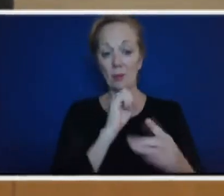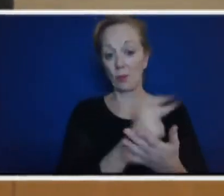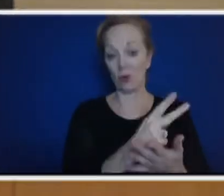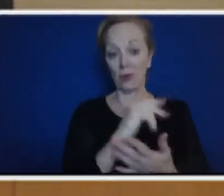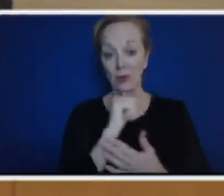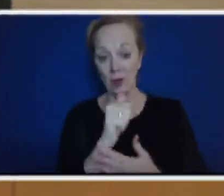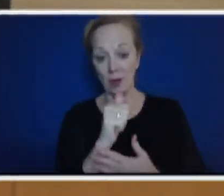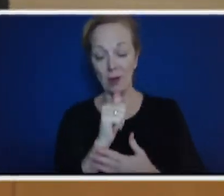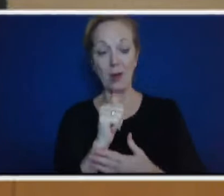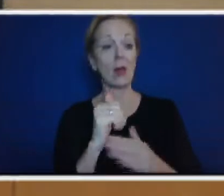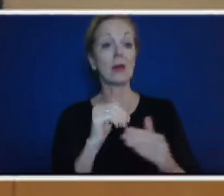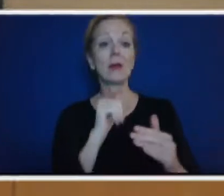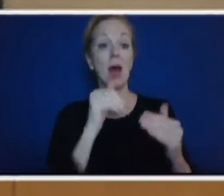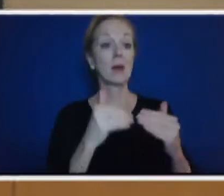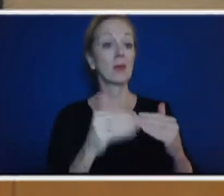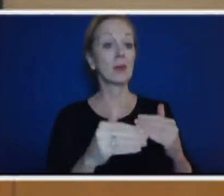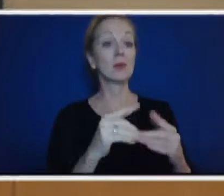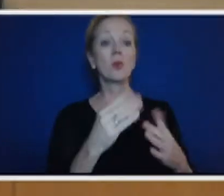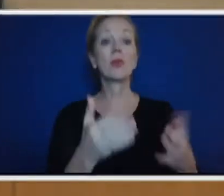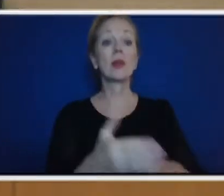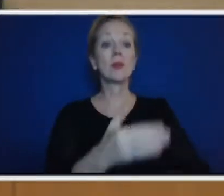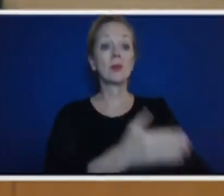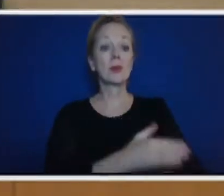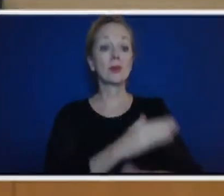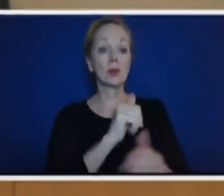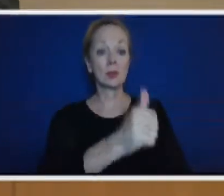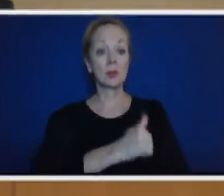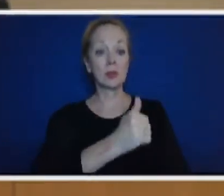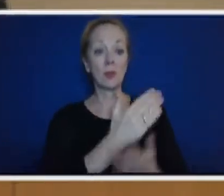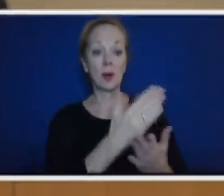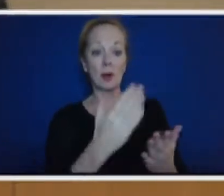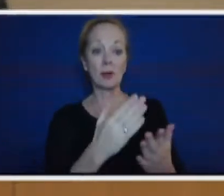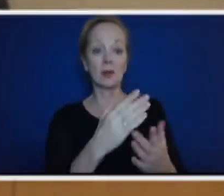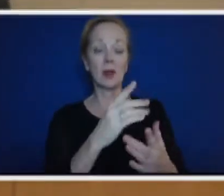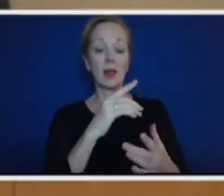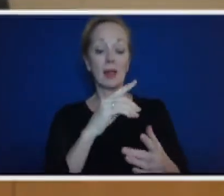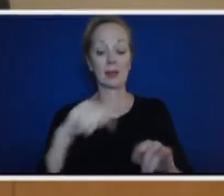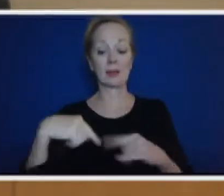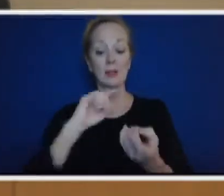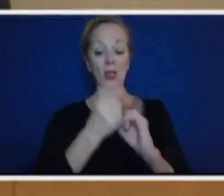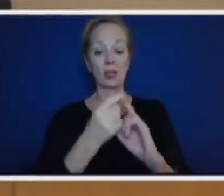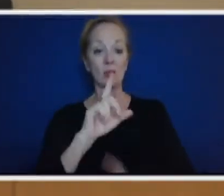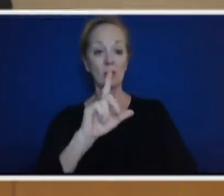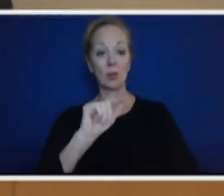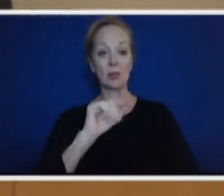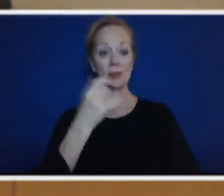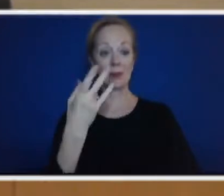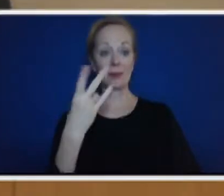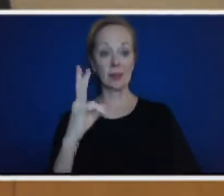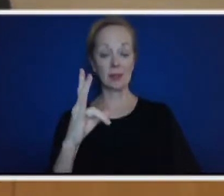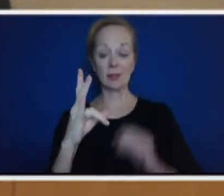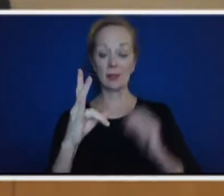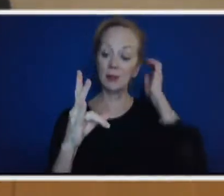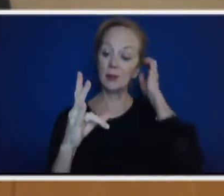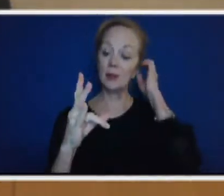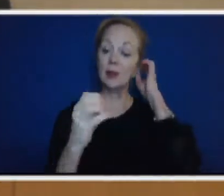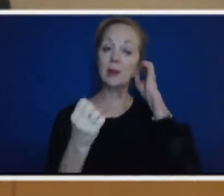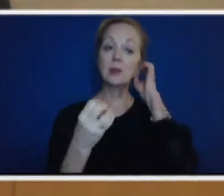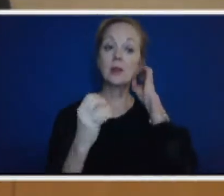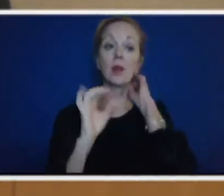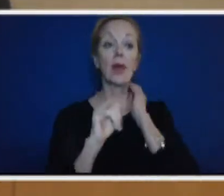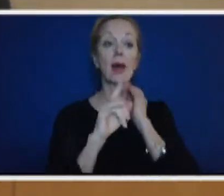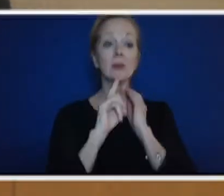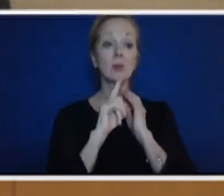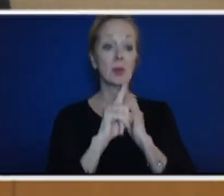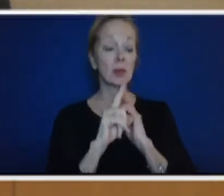the improvements to the transportation side of things that have since changed since 2017. So that's really the